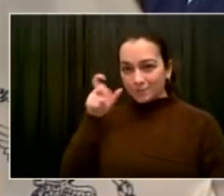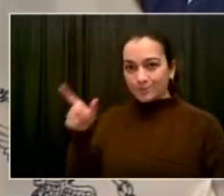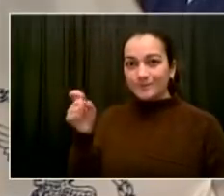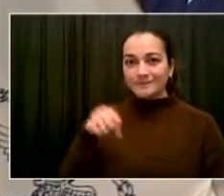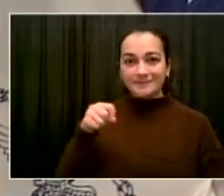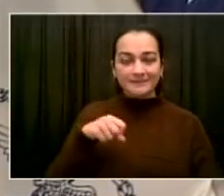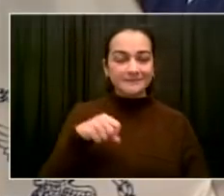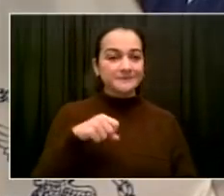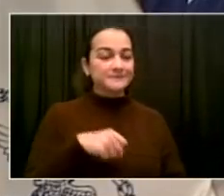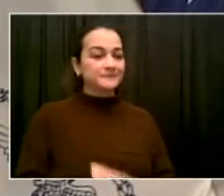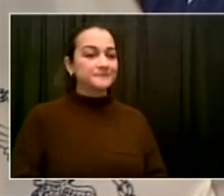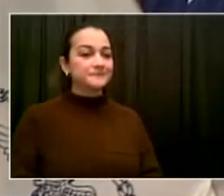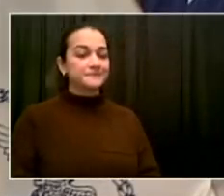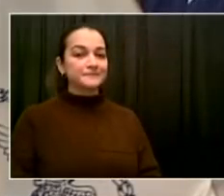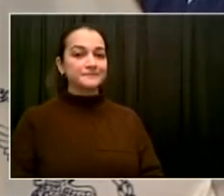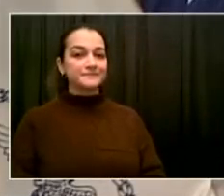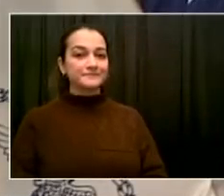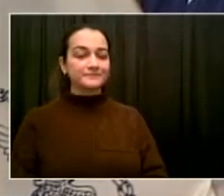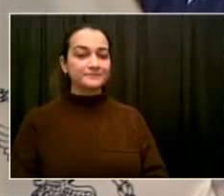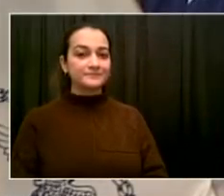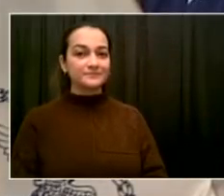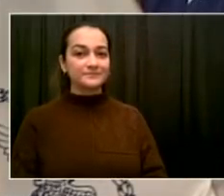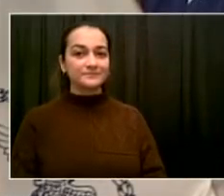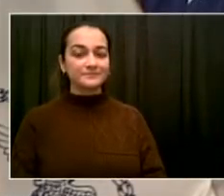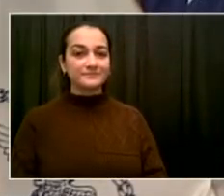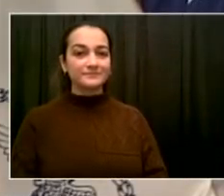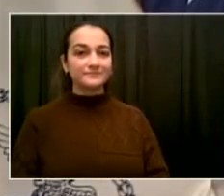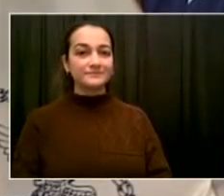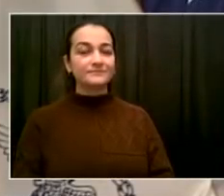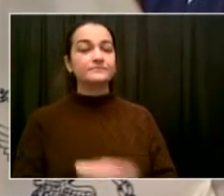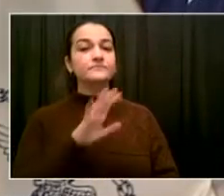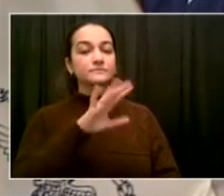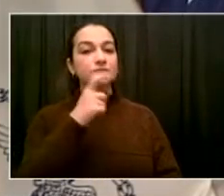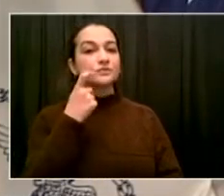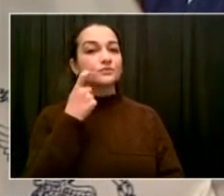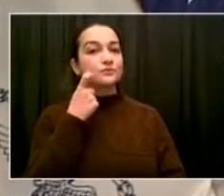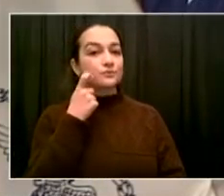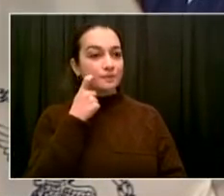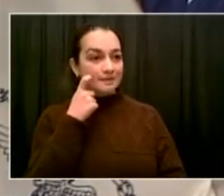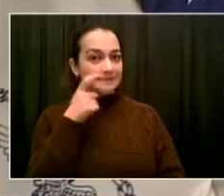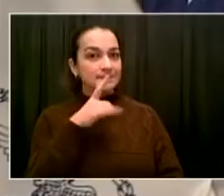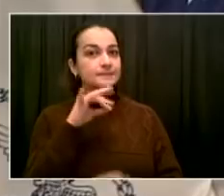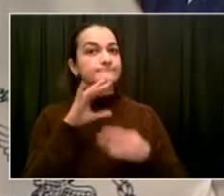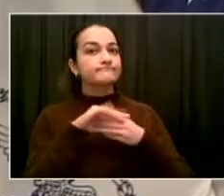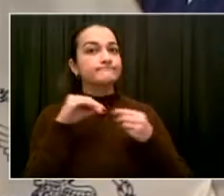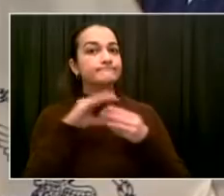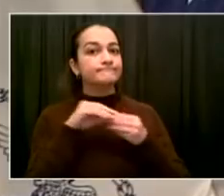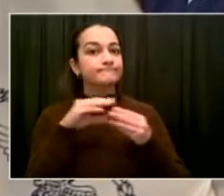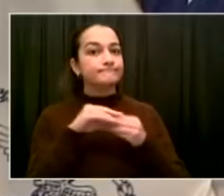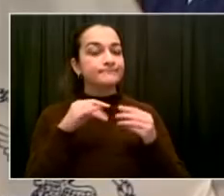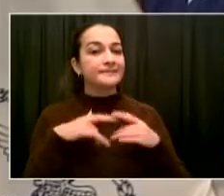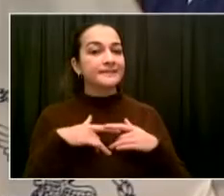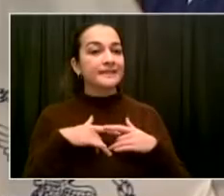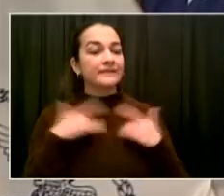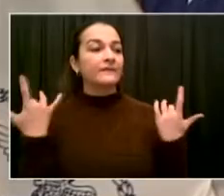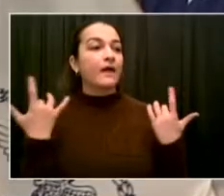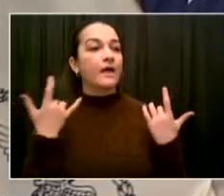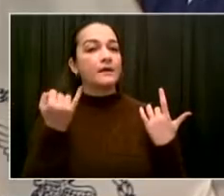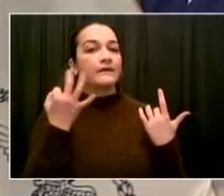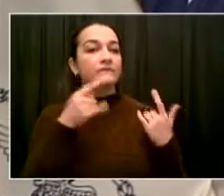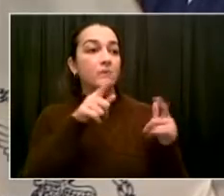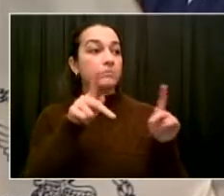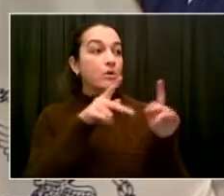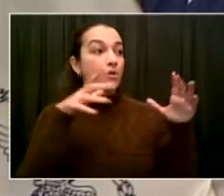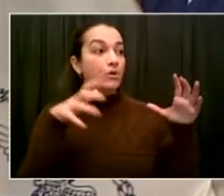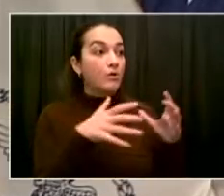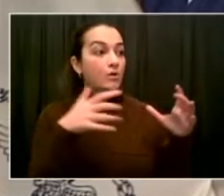that, if it's an optional event, it's smart to skip it for a period of 2 weeks. I know that lots of entities, including your own